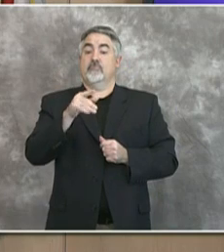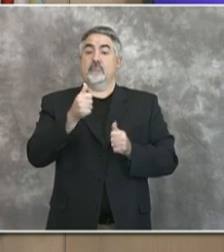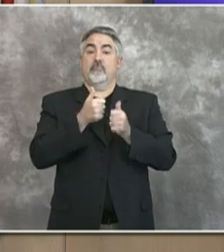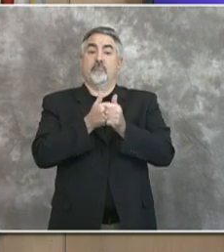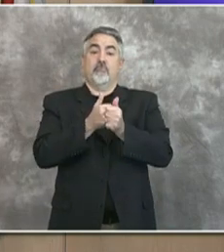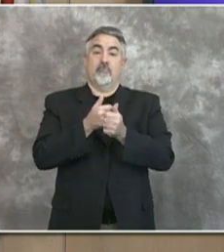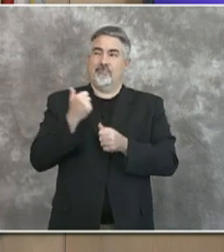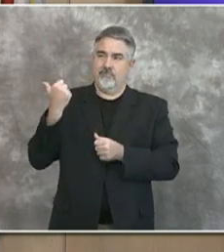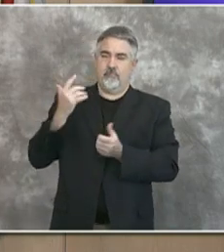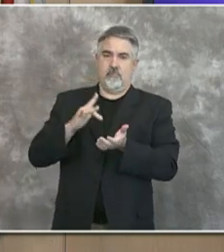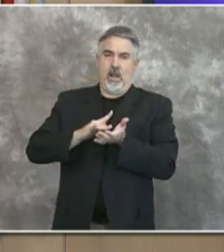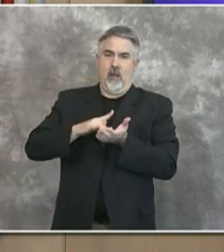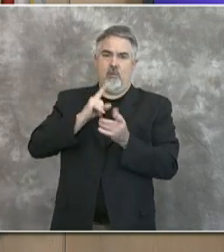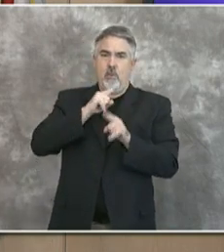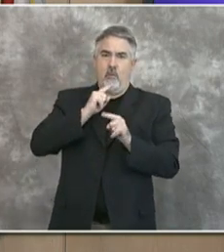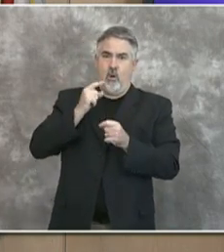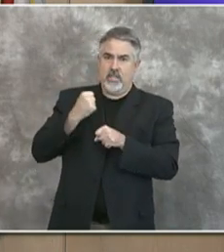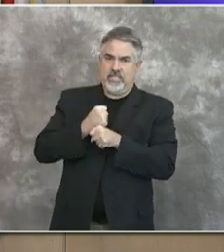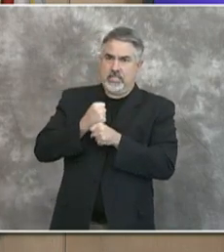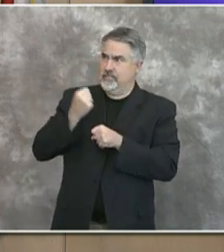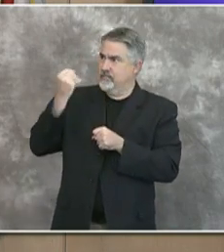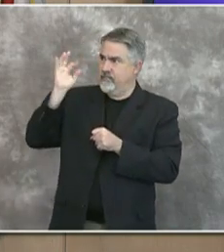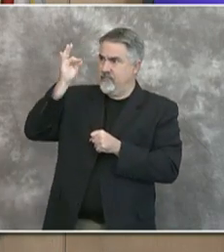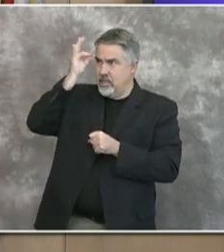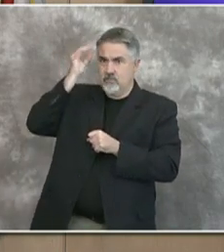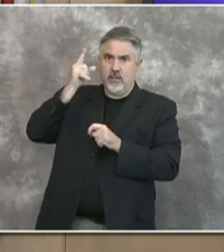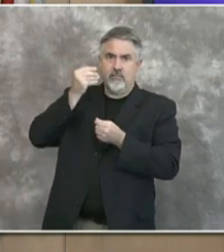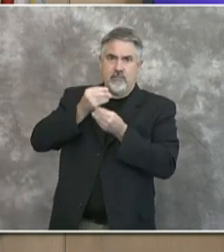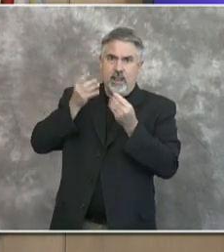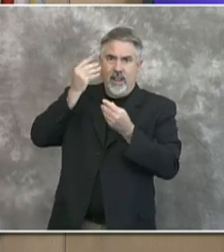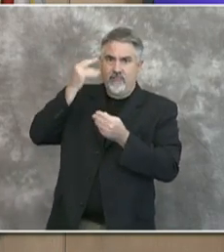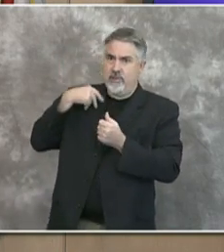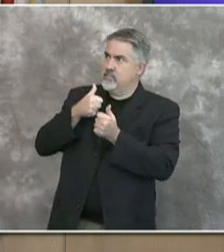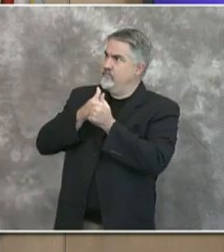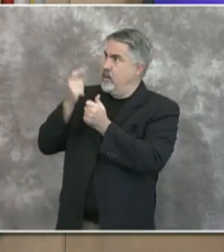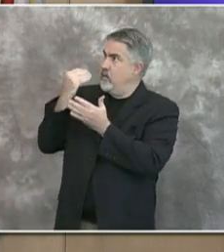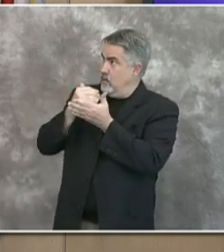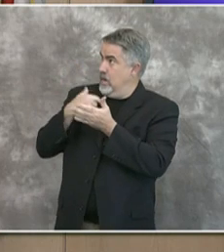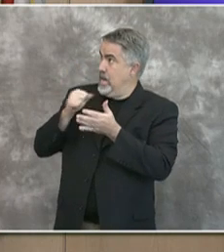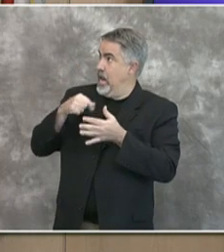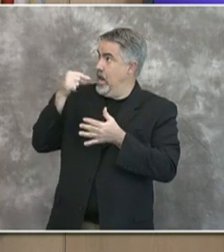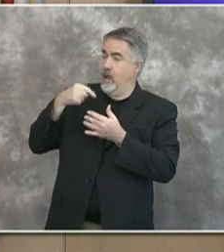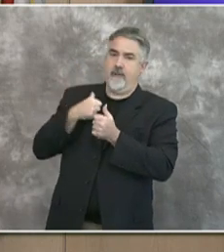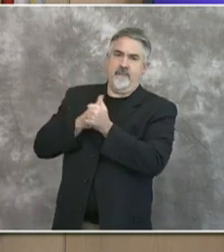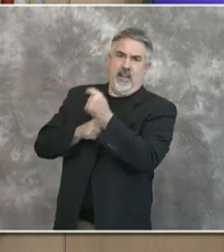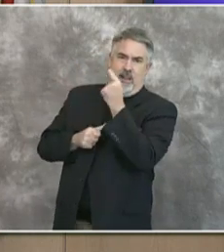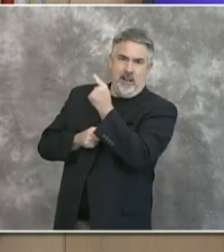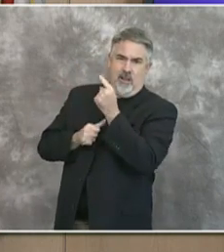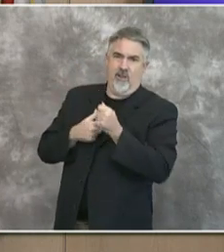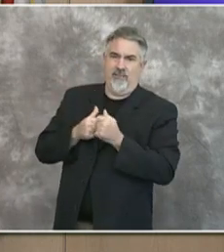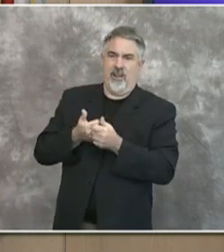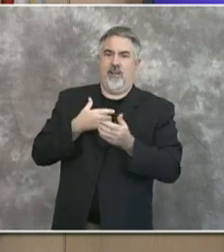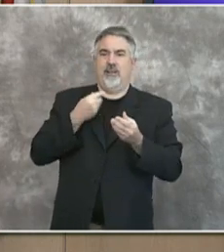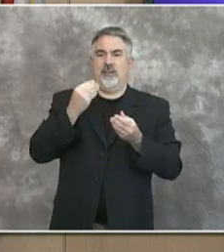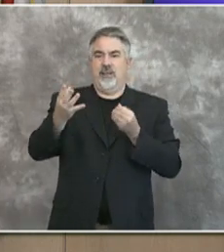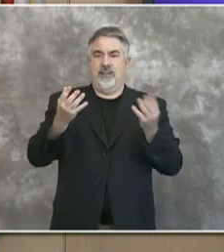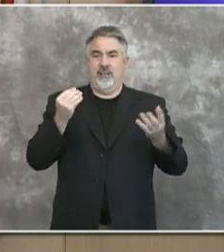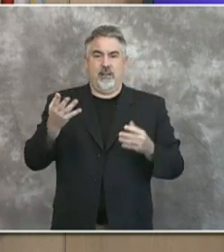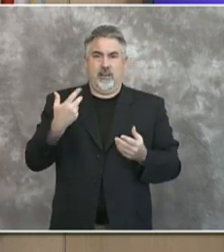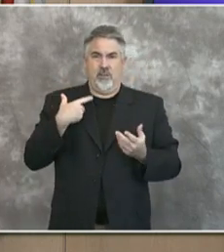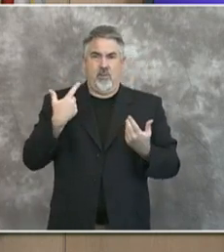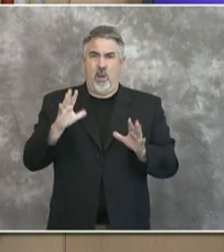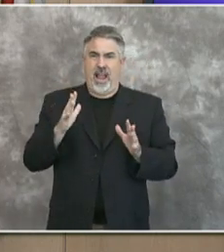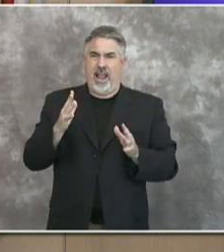and federal and state reopening guidelines. Please remember that we're dealing with a deadly, contagious disease